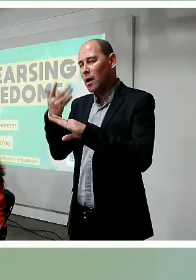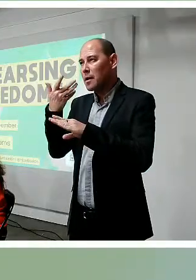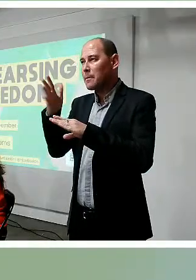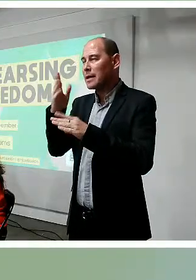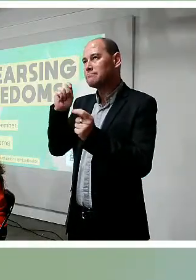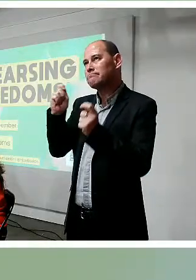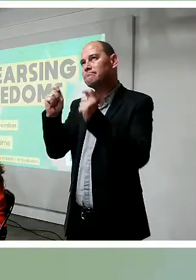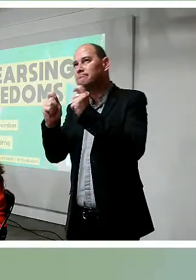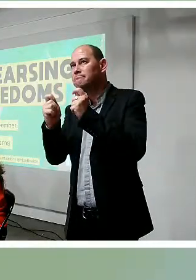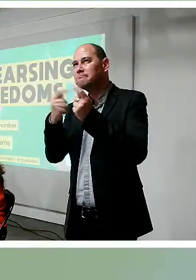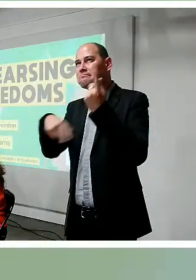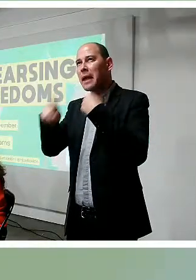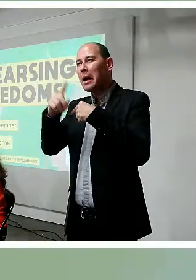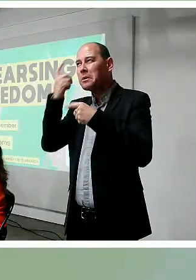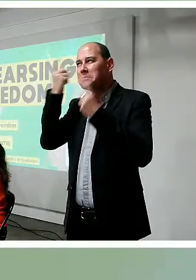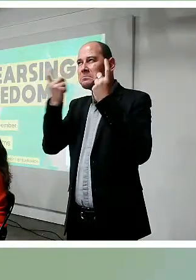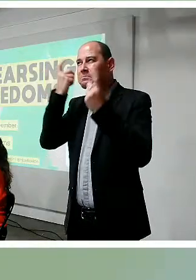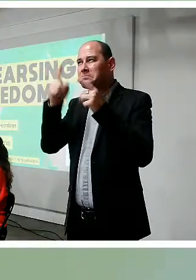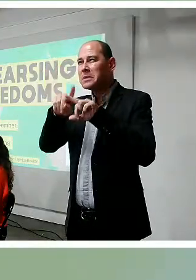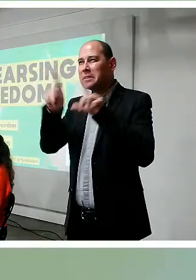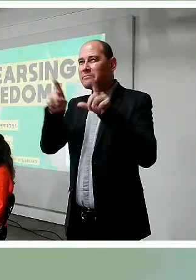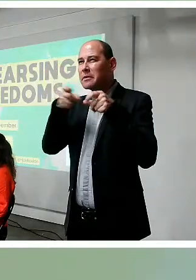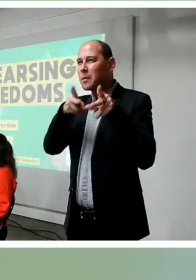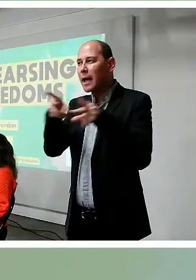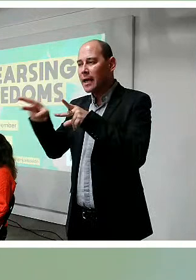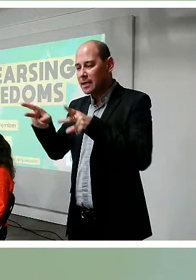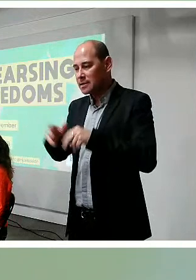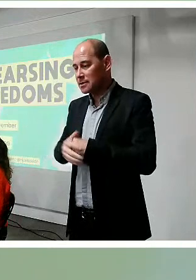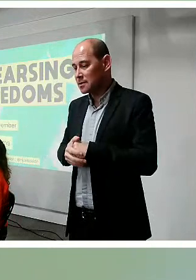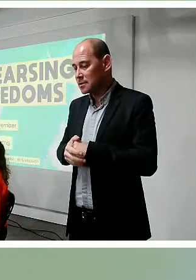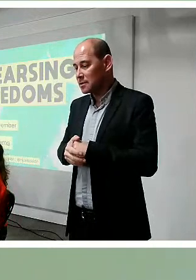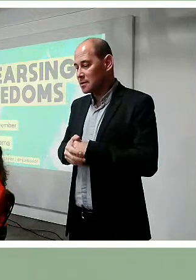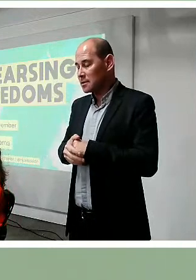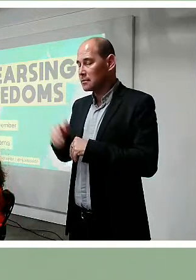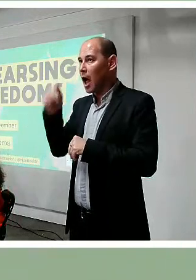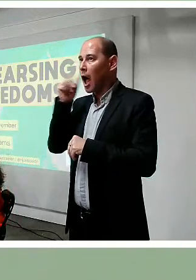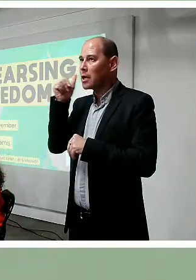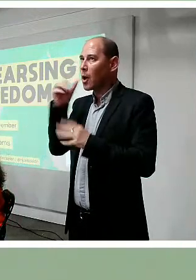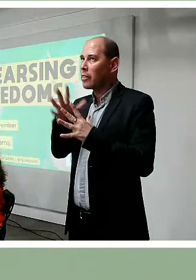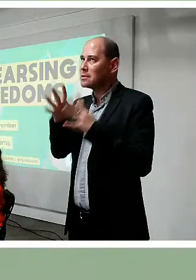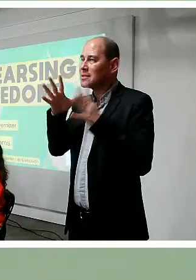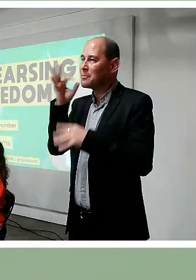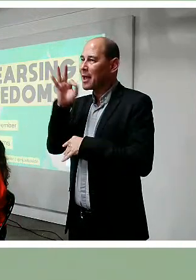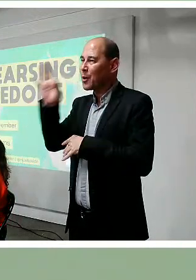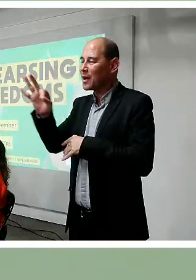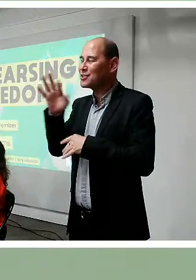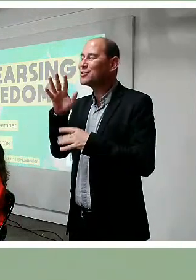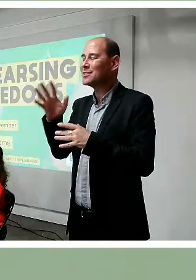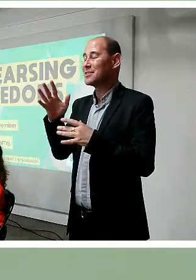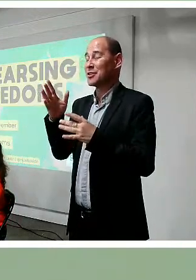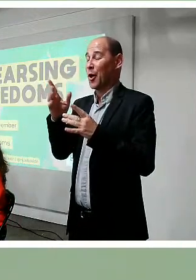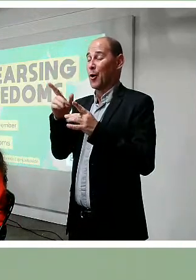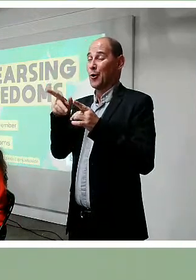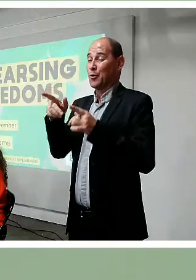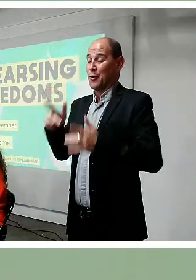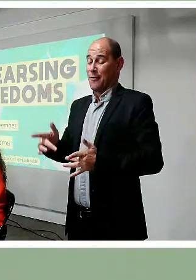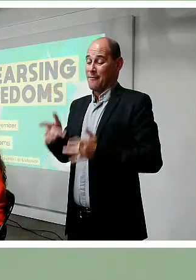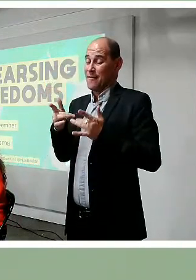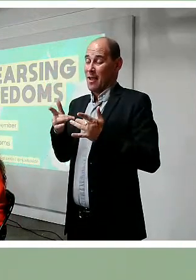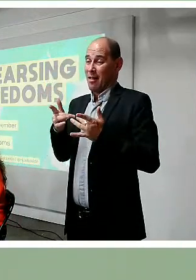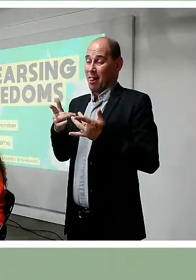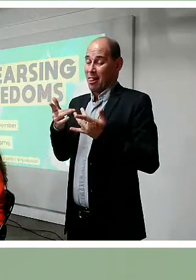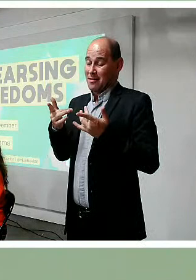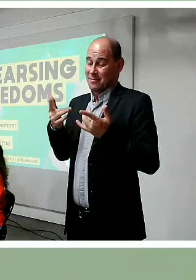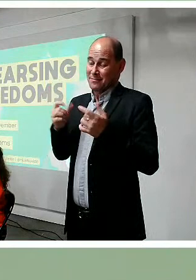thinking in lots of different ways. And I do know this is a mega question, so feel free to speak to whatever part of it interests